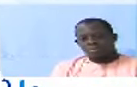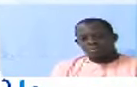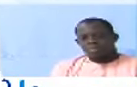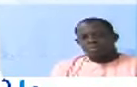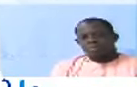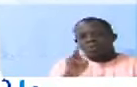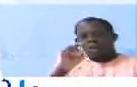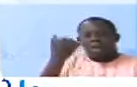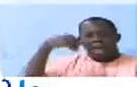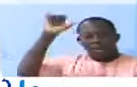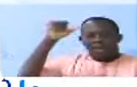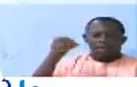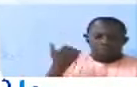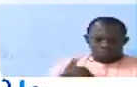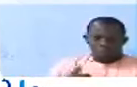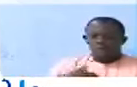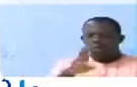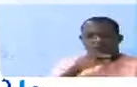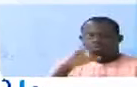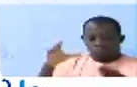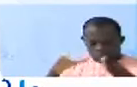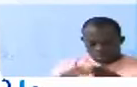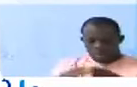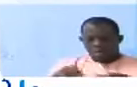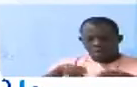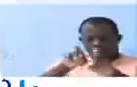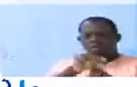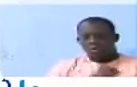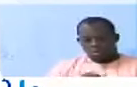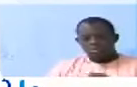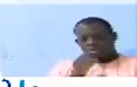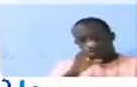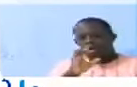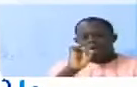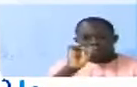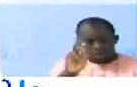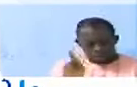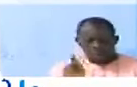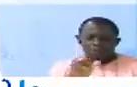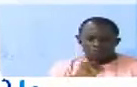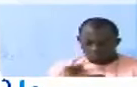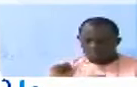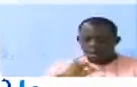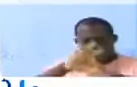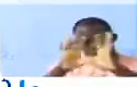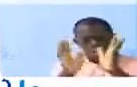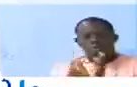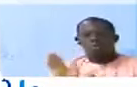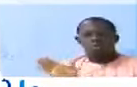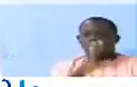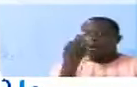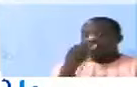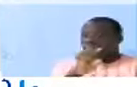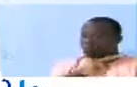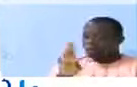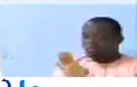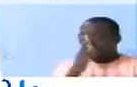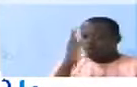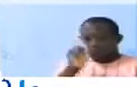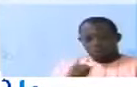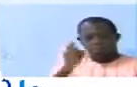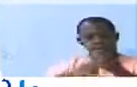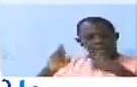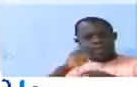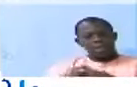But the elderly among us just said, okay, they advised us, let's all go. Because if we don't go, they might come back again and start